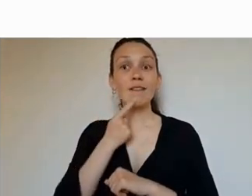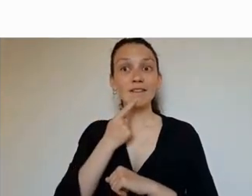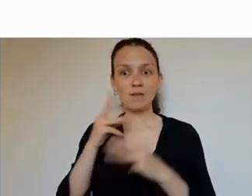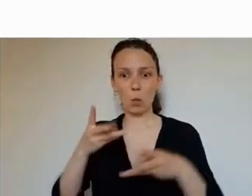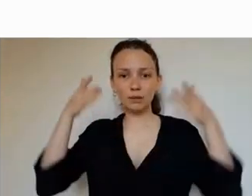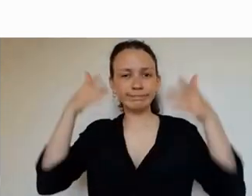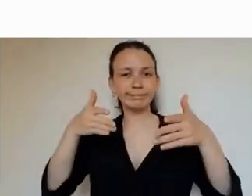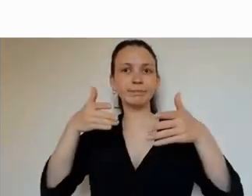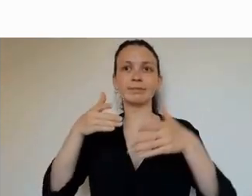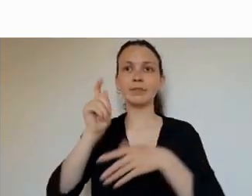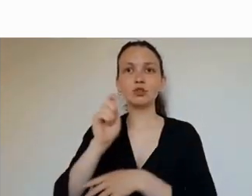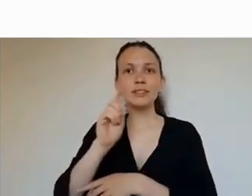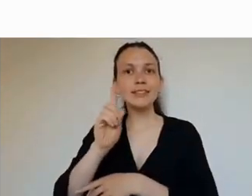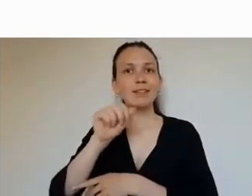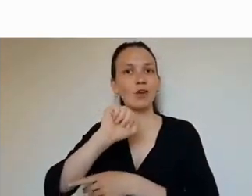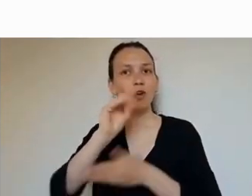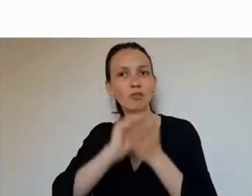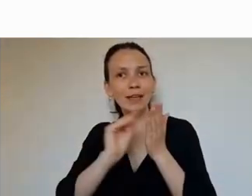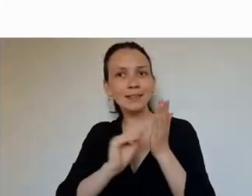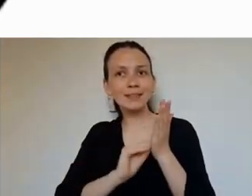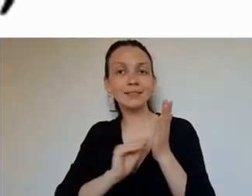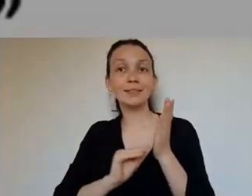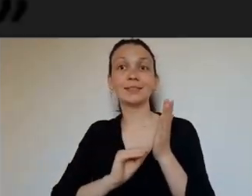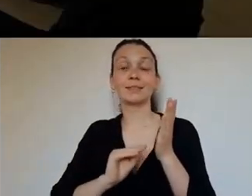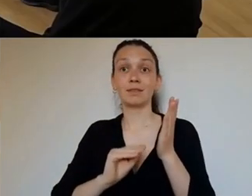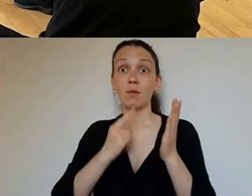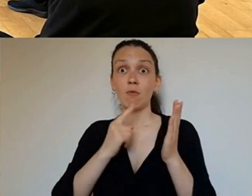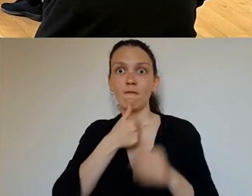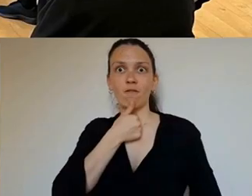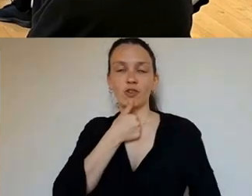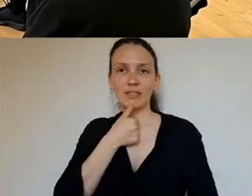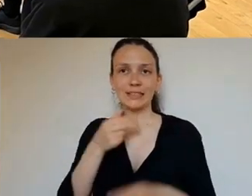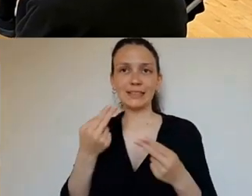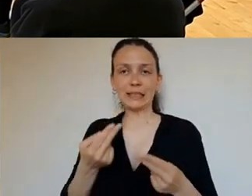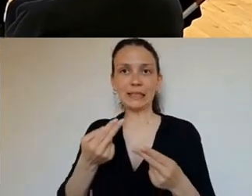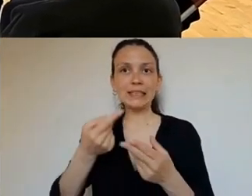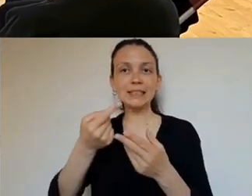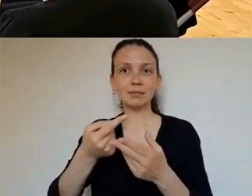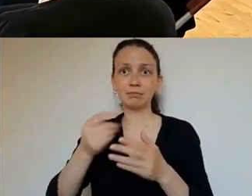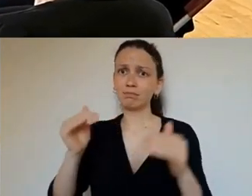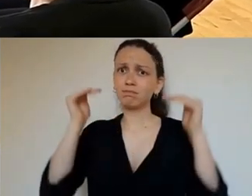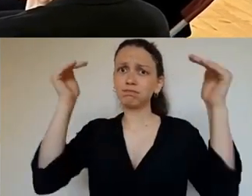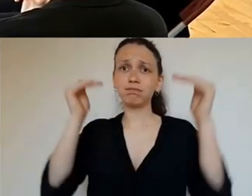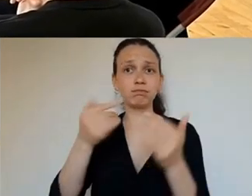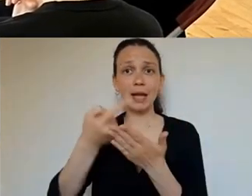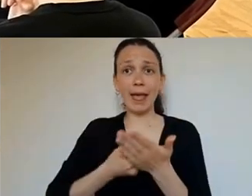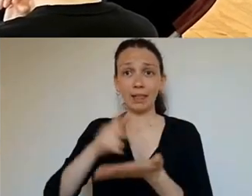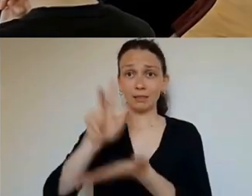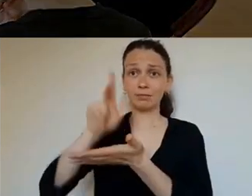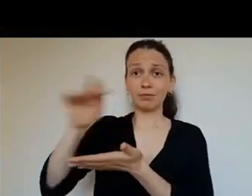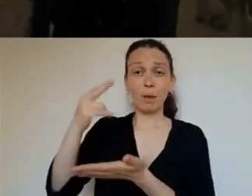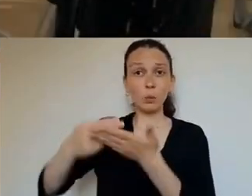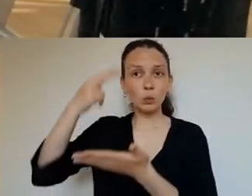It required ethical approval at the highest level in our university, deep engagement with considerations of equity and ableism,